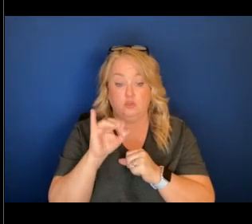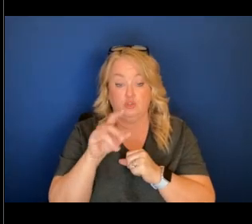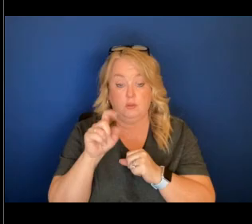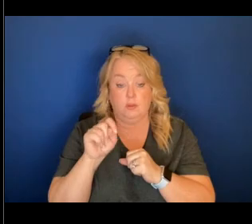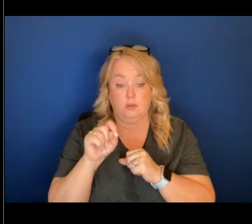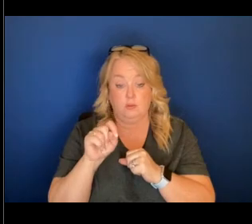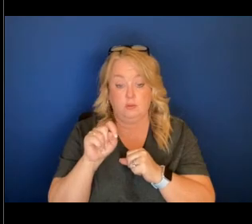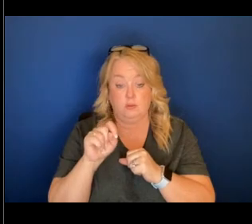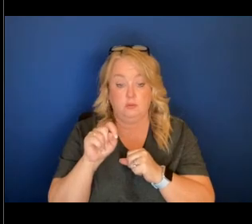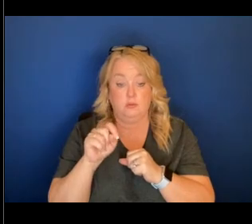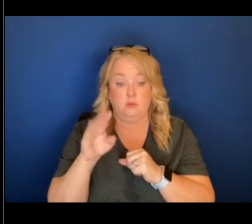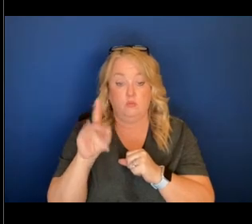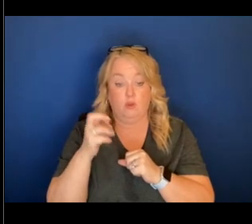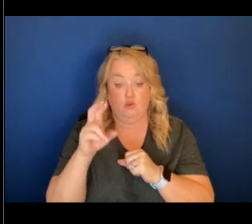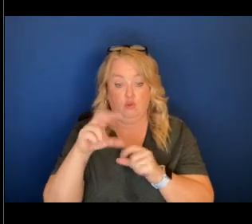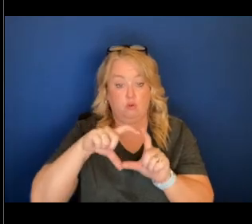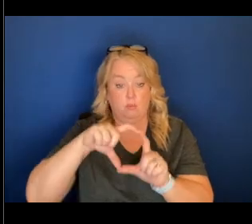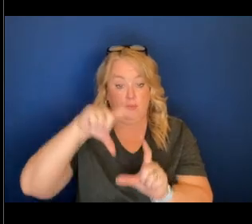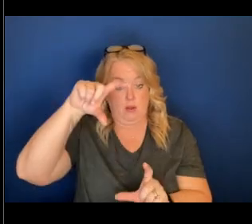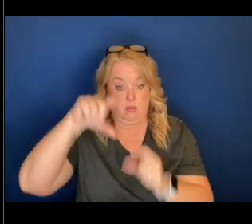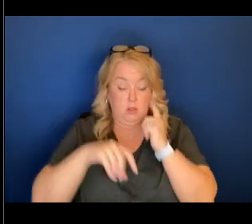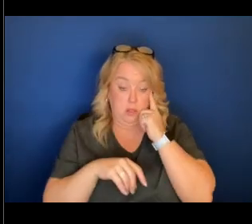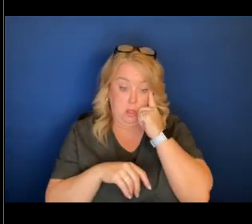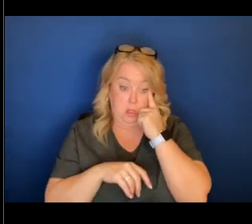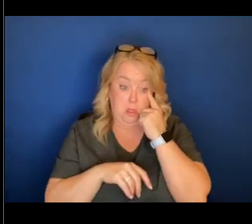circuit breaker panels,